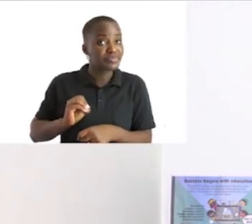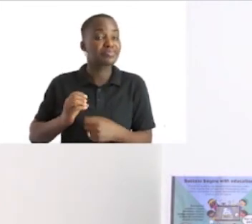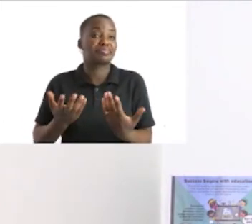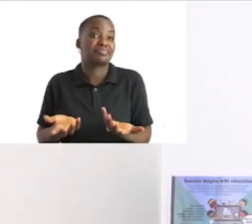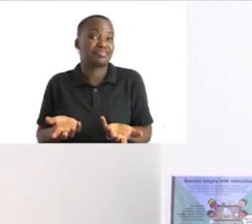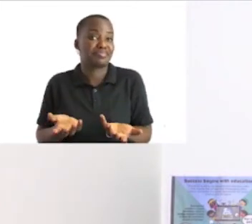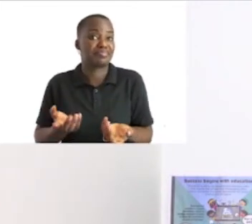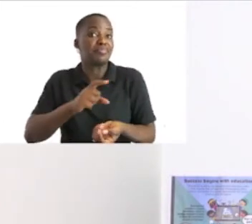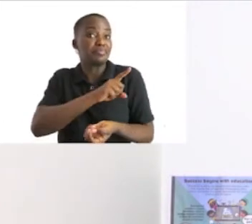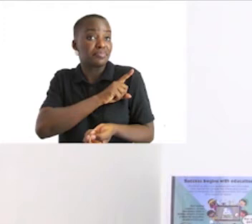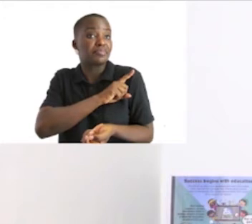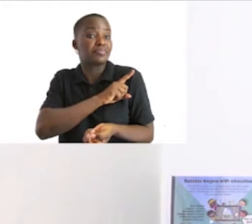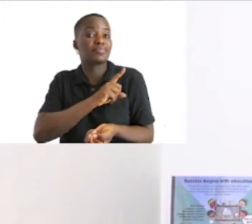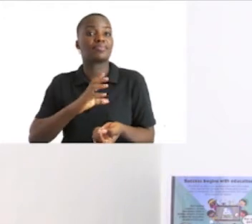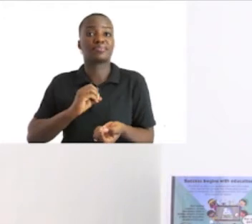100.